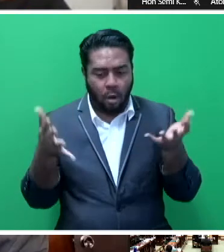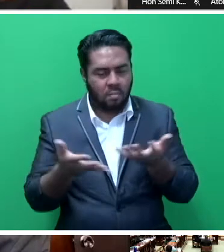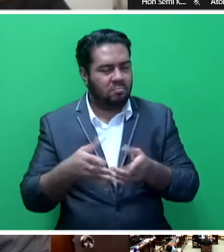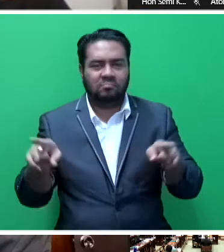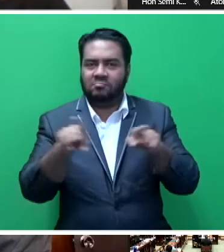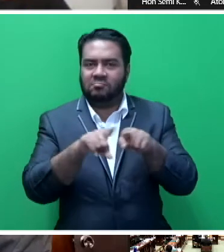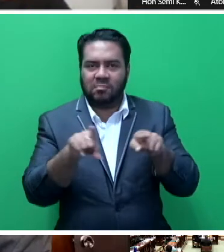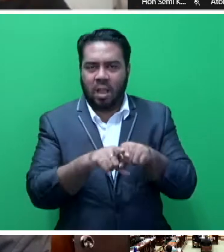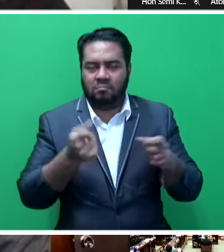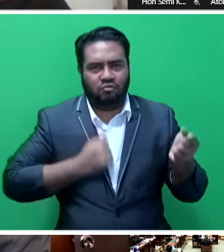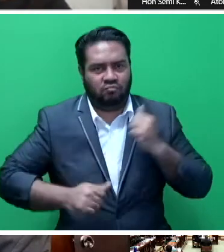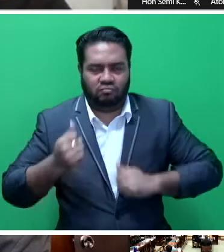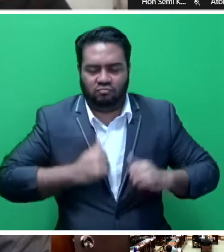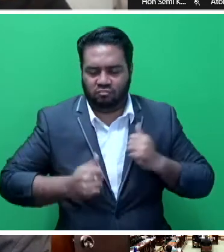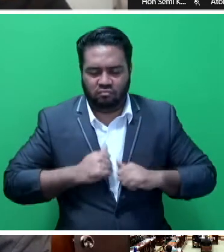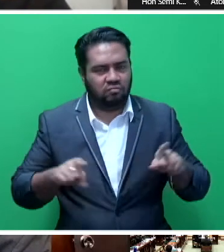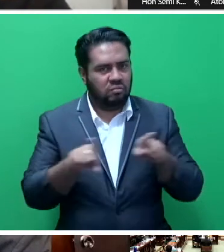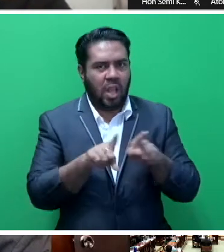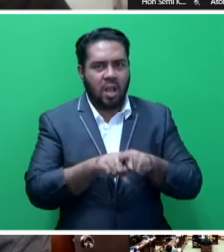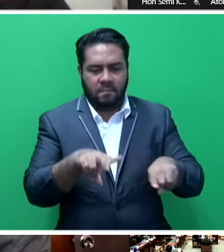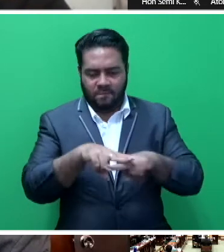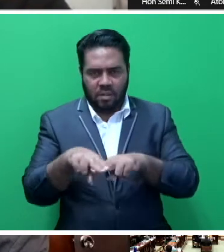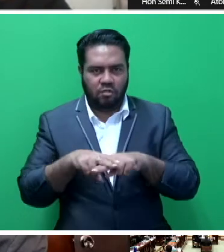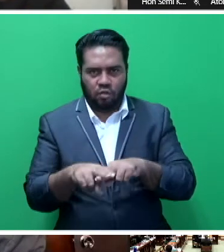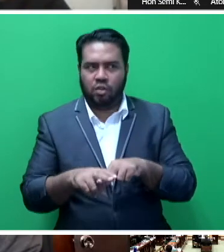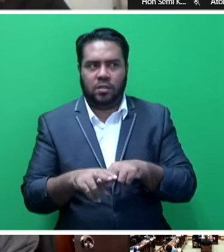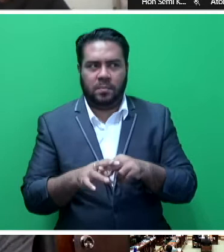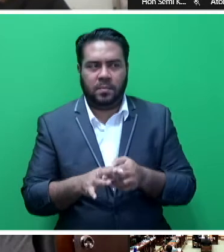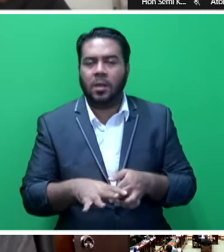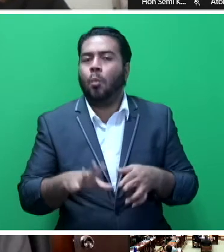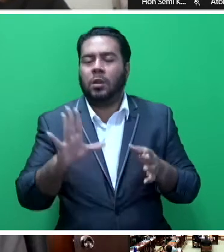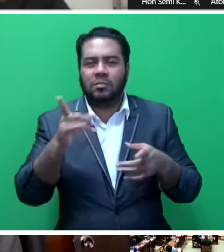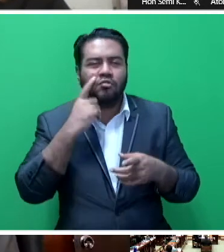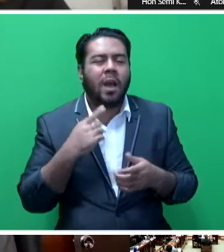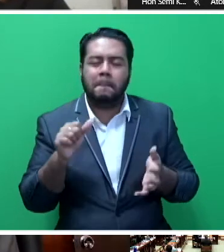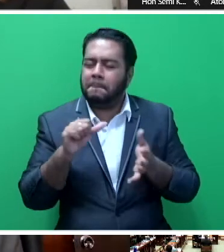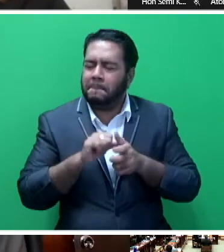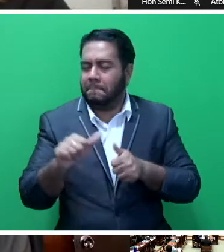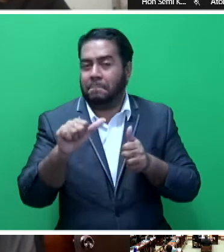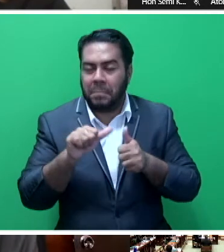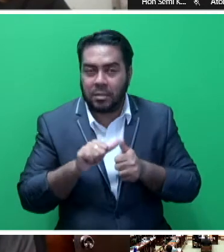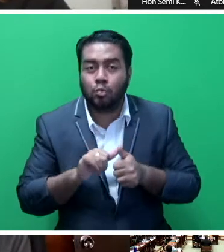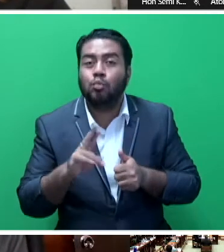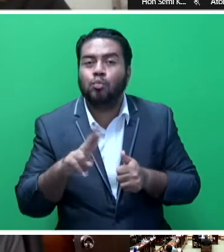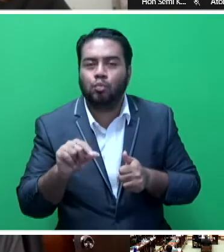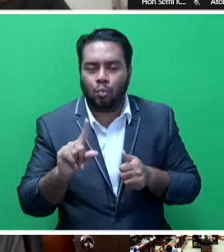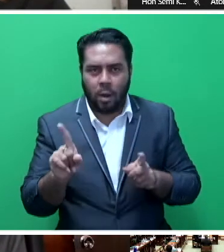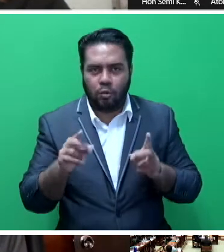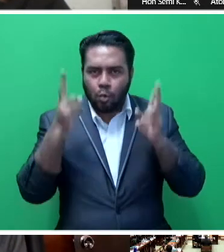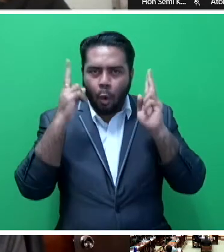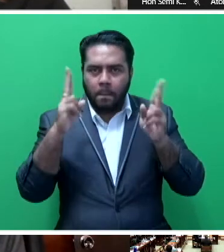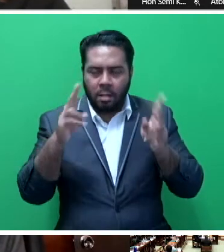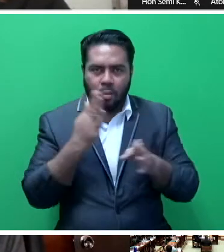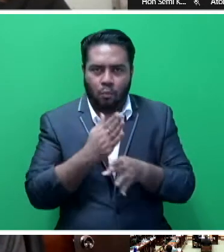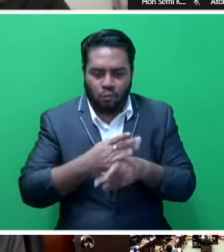in terms of even being able to maintain their normative functions. We had strategized, Honourable Speaker, and